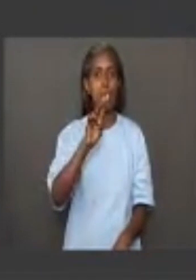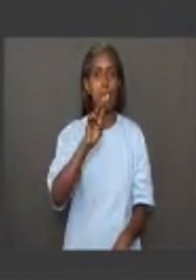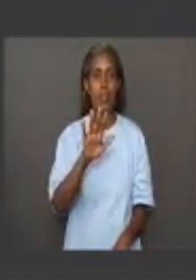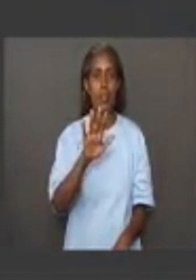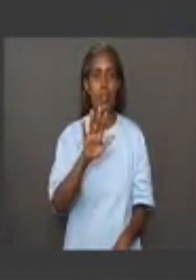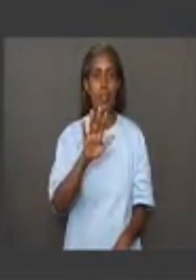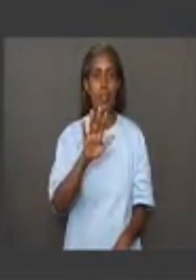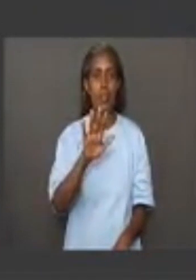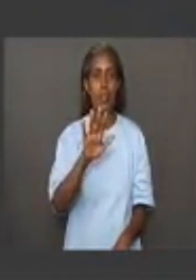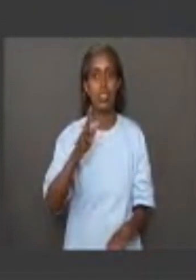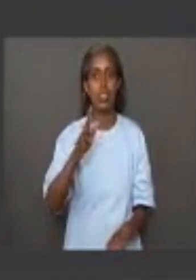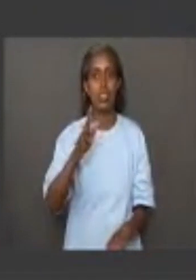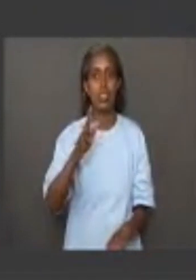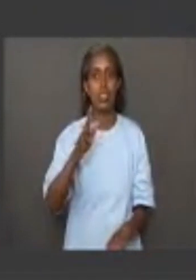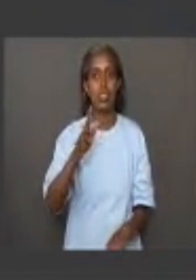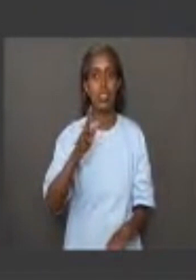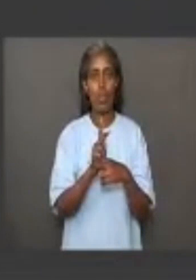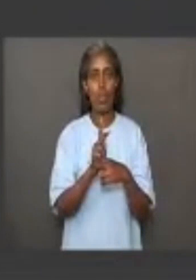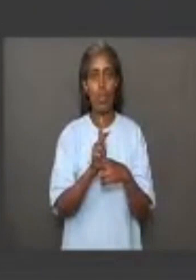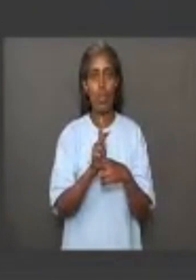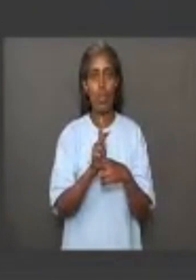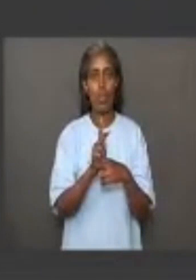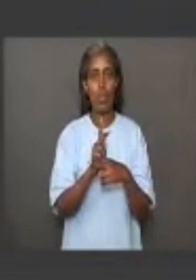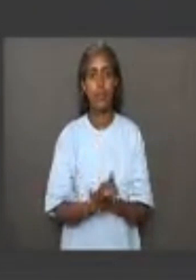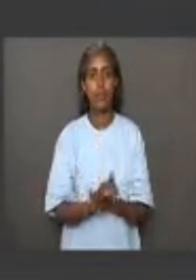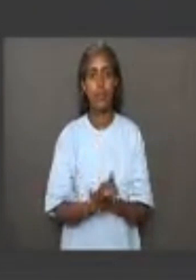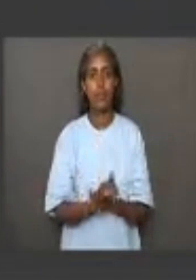0.00000000753 kilograms?